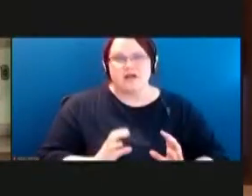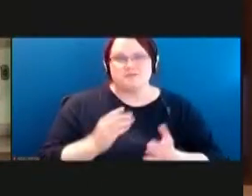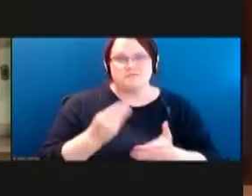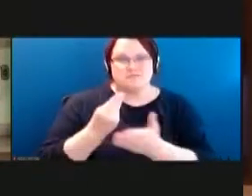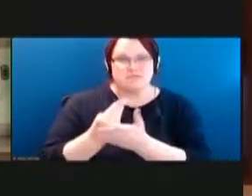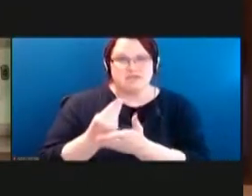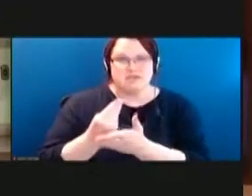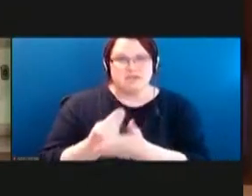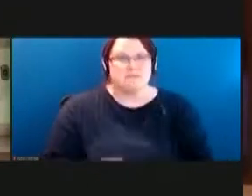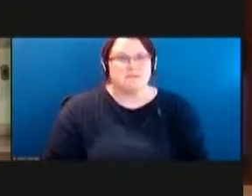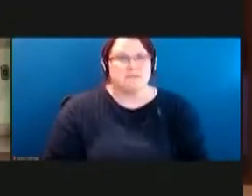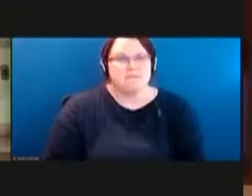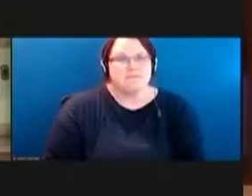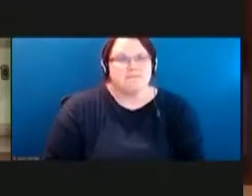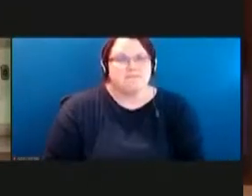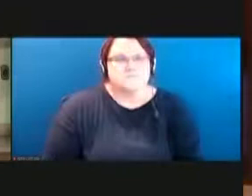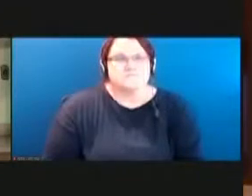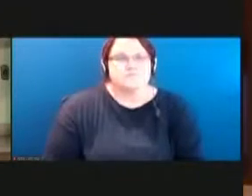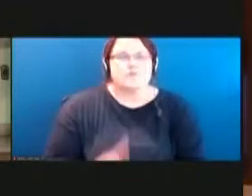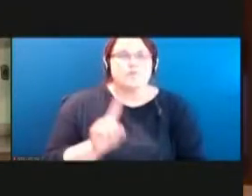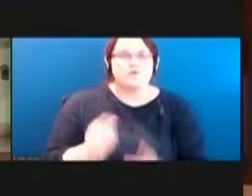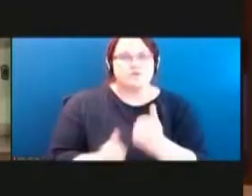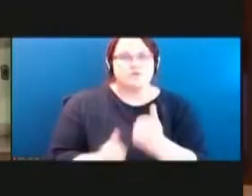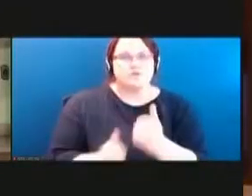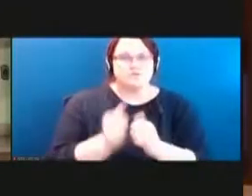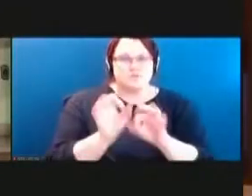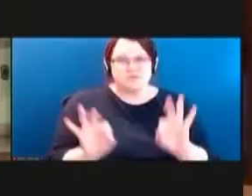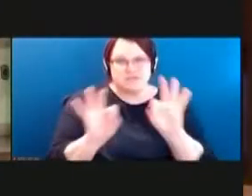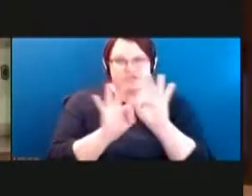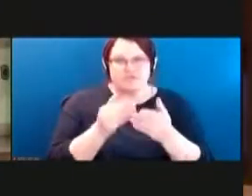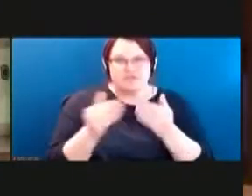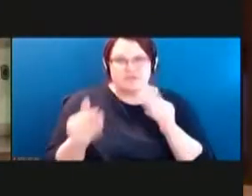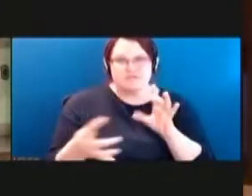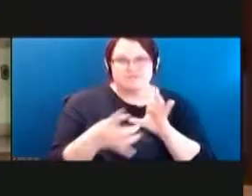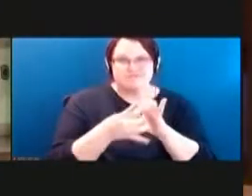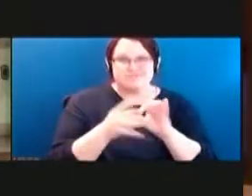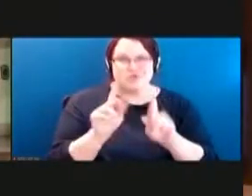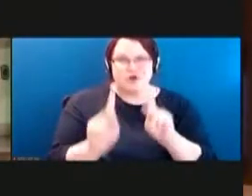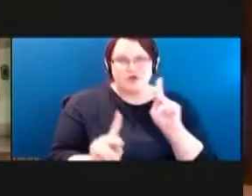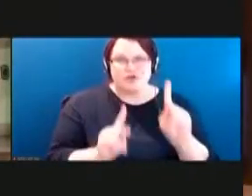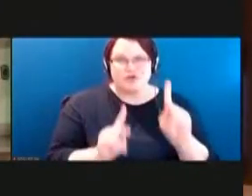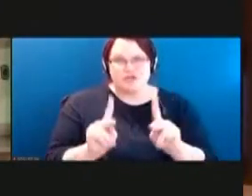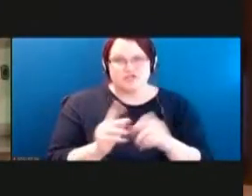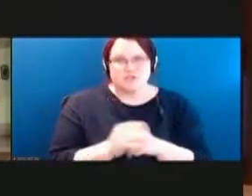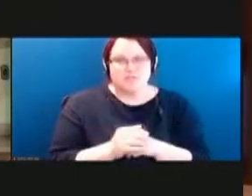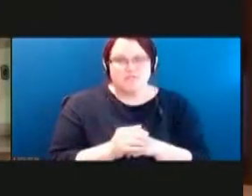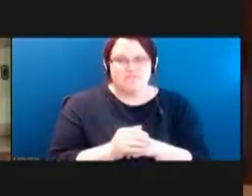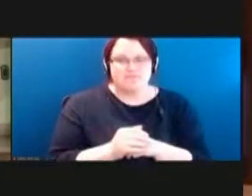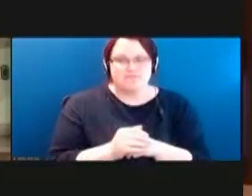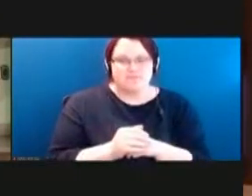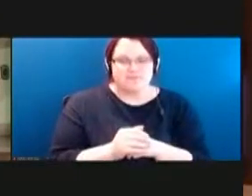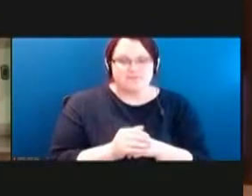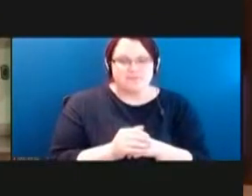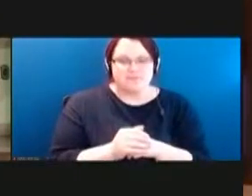One of the most interesting things regarding the congregation was about